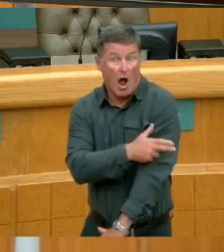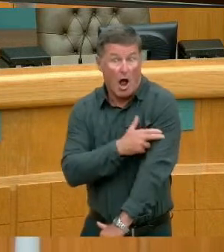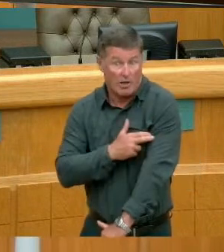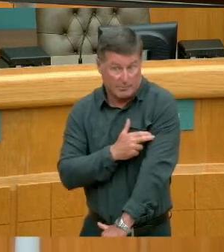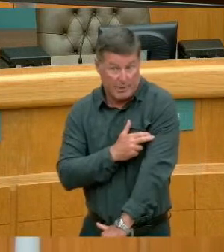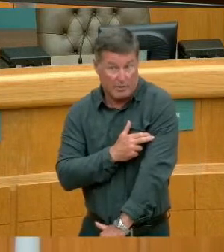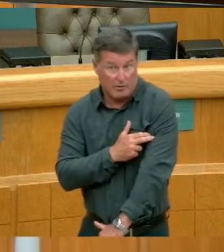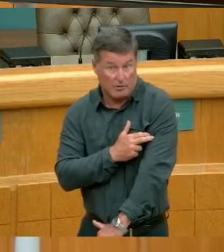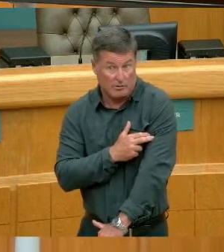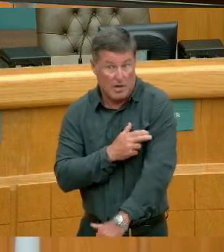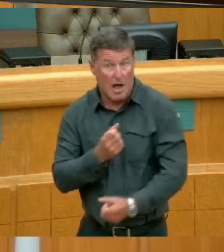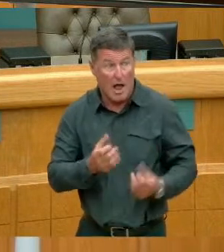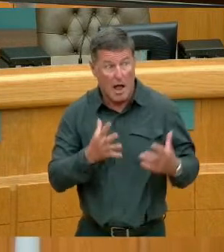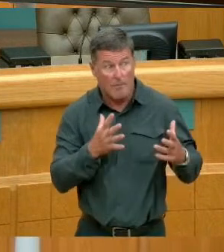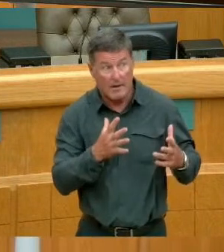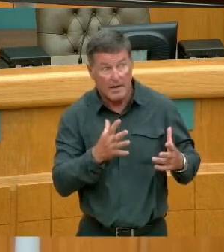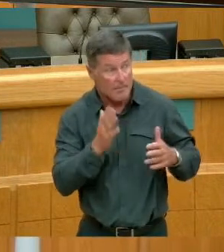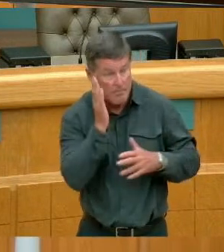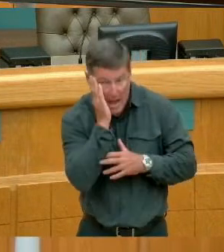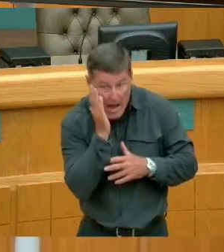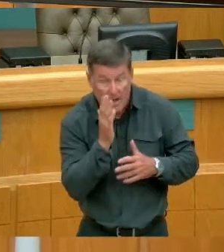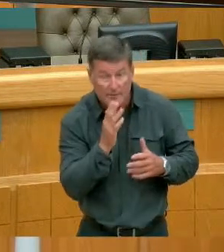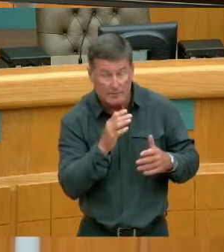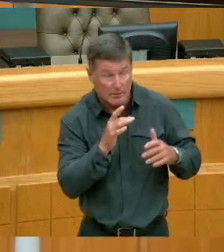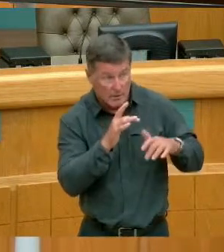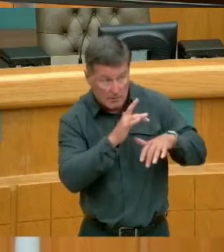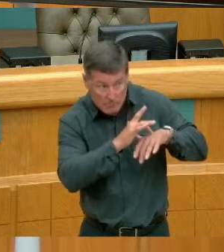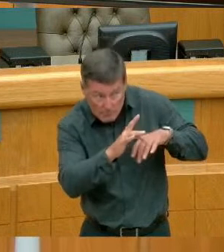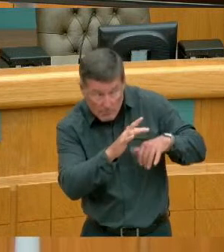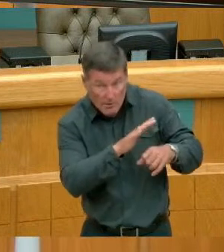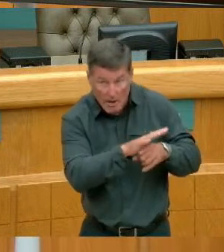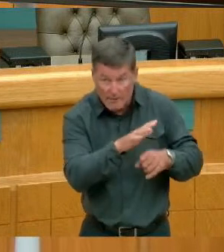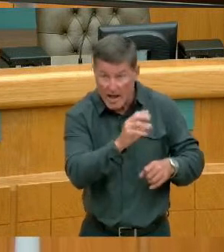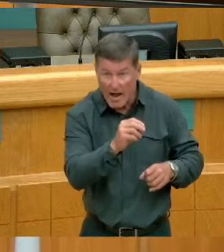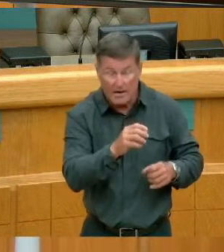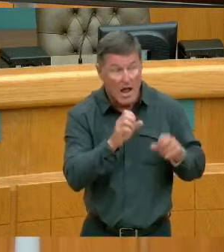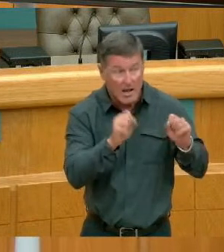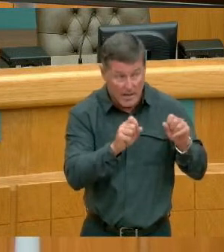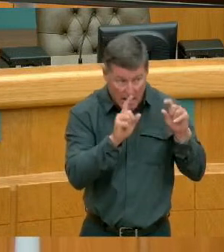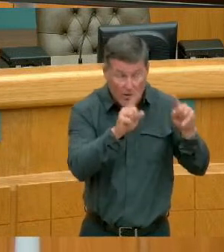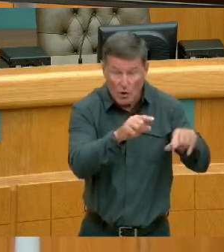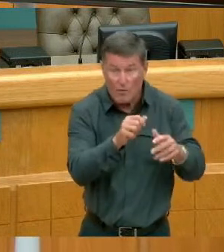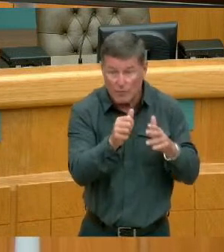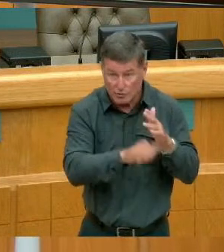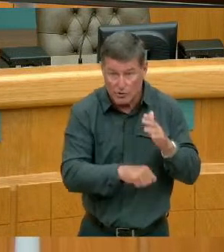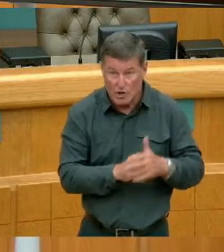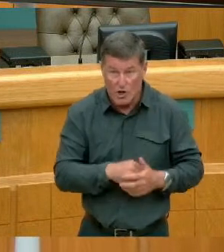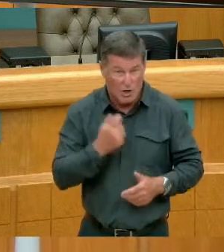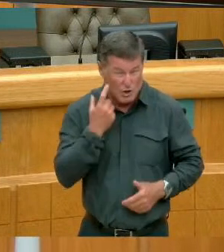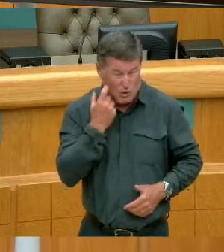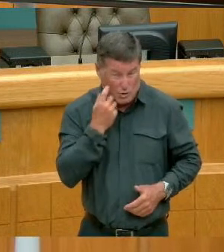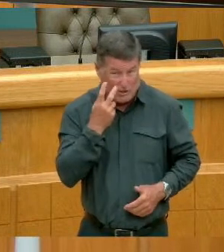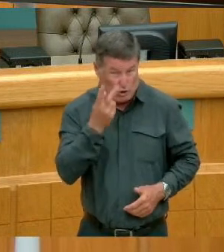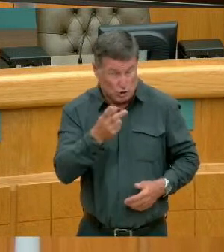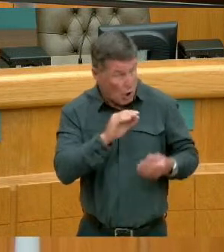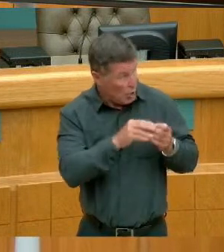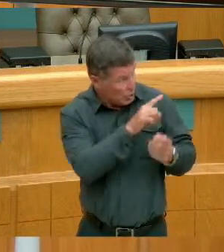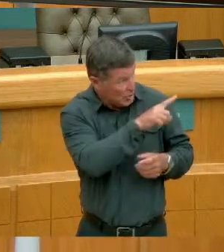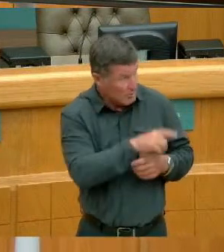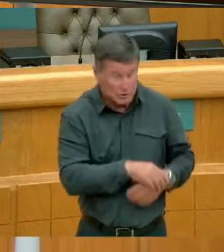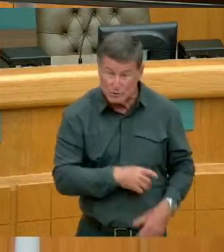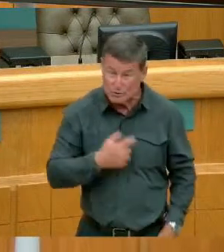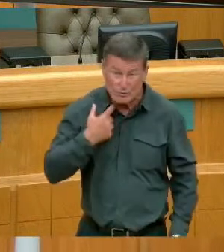procedures. You've just been given the summary and the up-to-date statistics, and they are not good. Since I saw